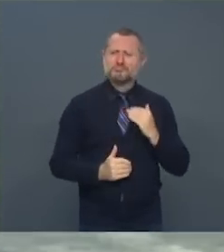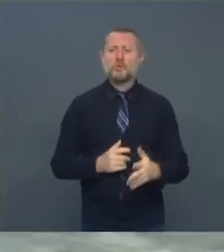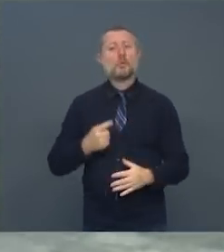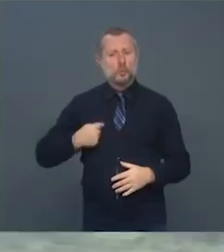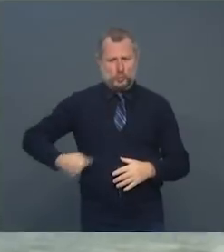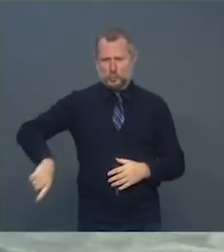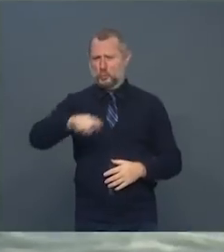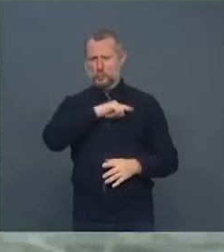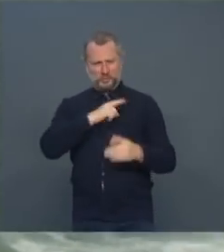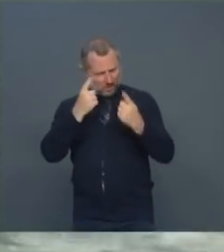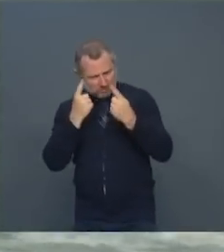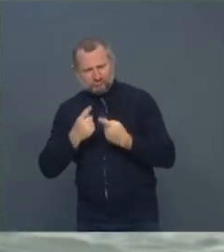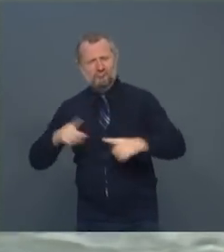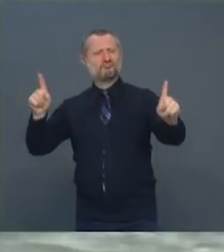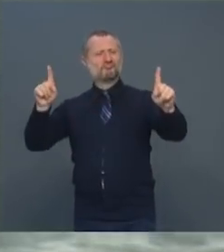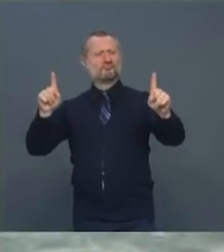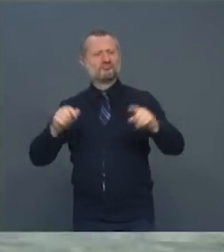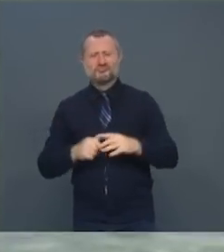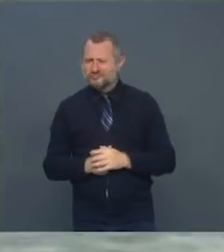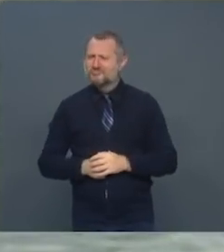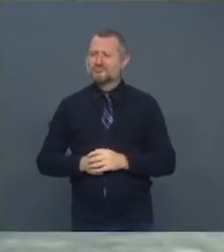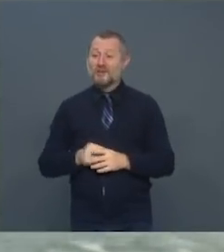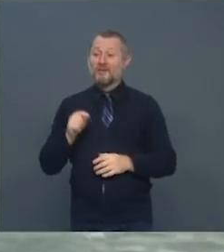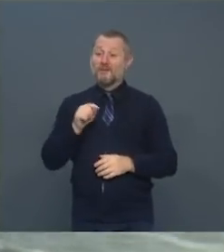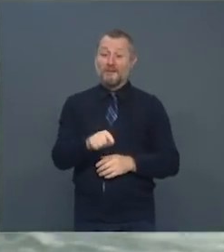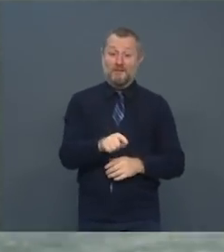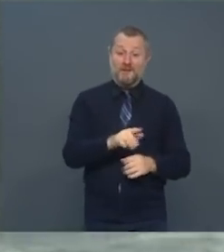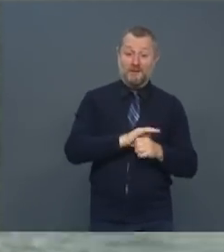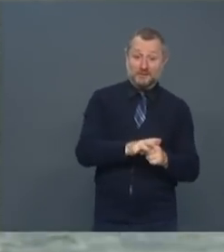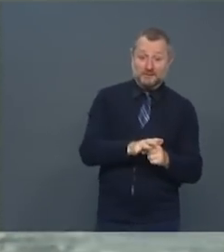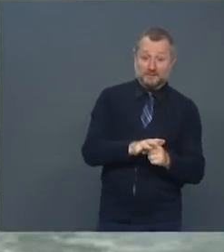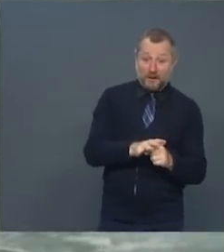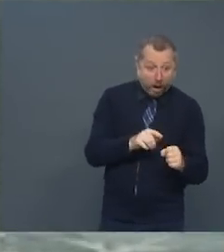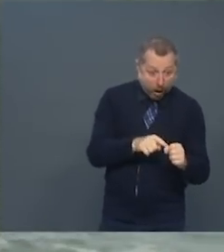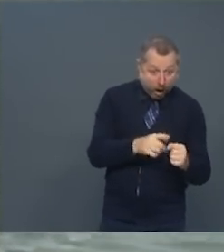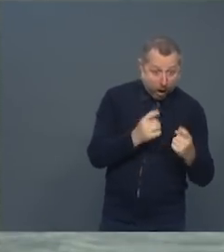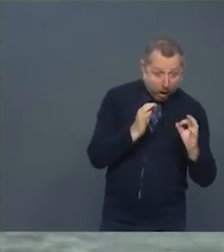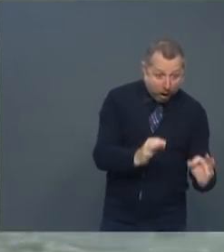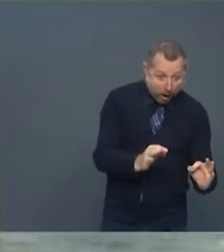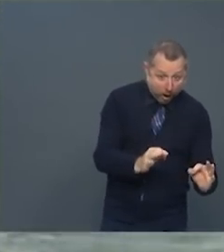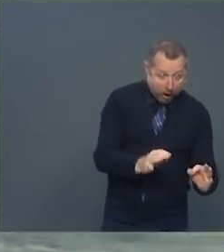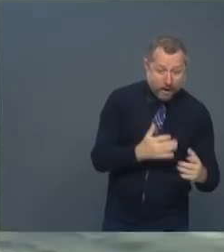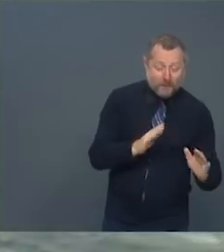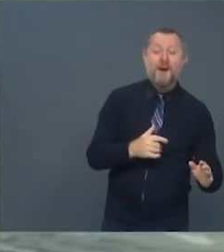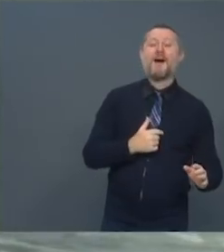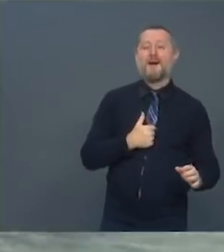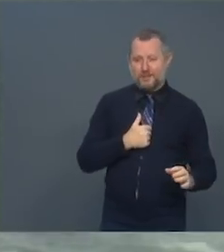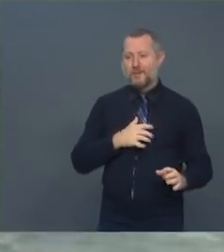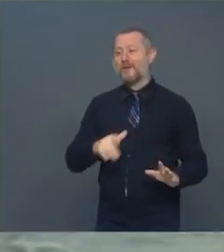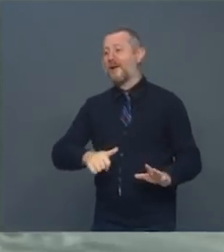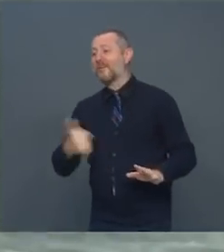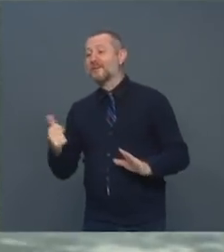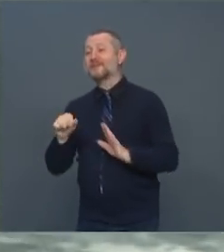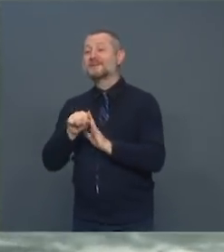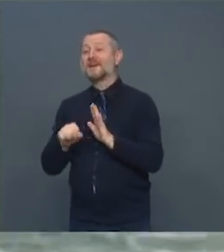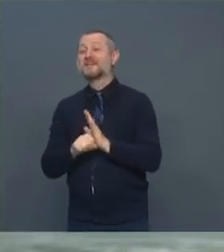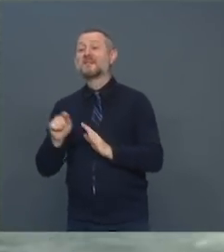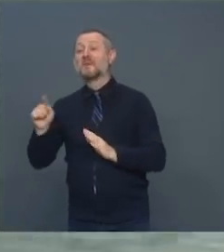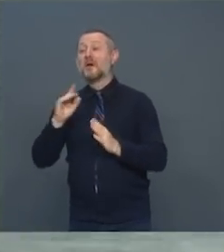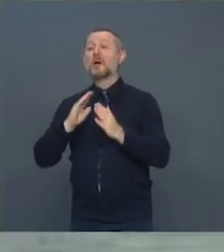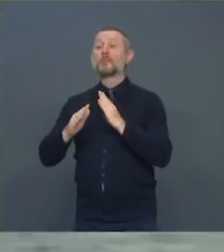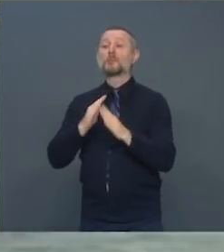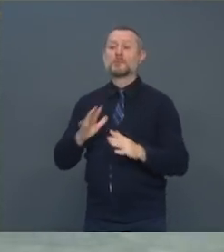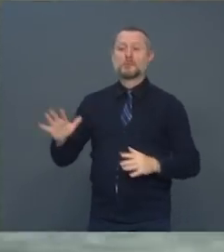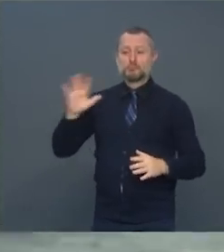occasion. We did it during COVID. No community rose to the occasion like